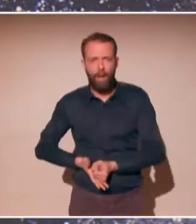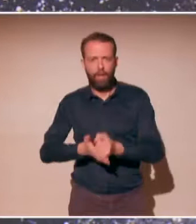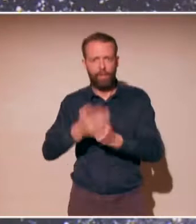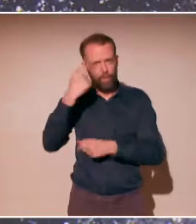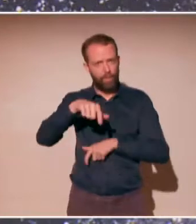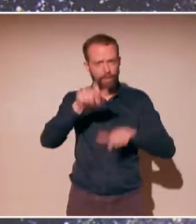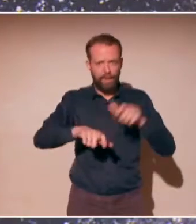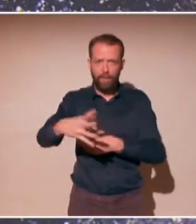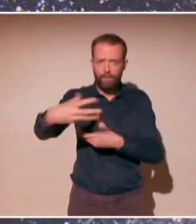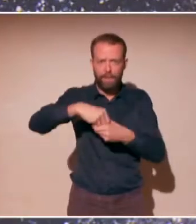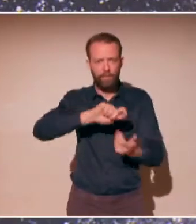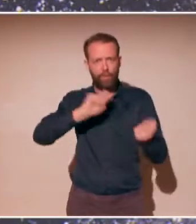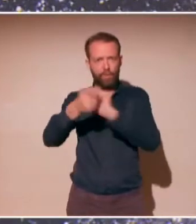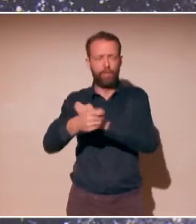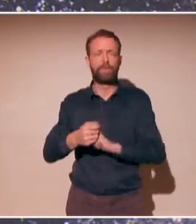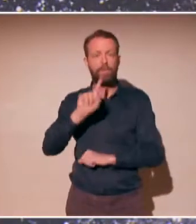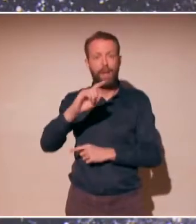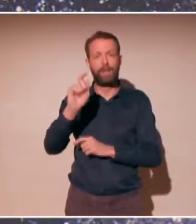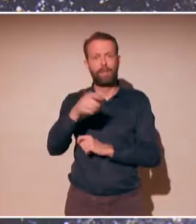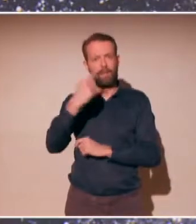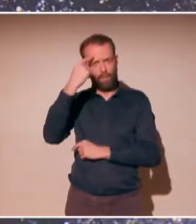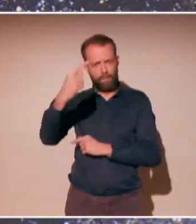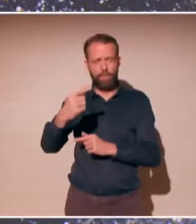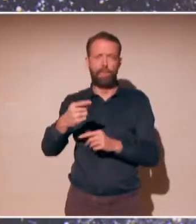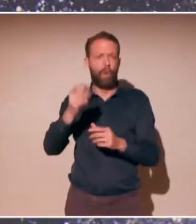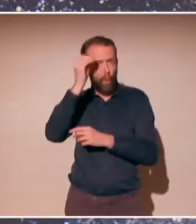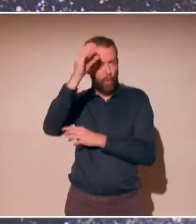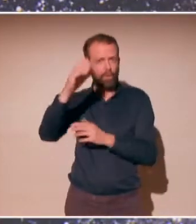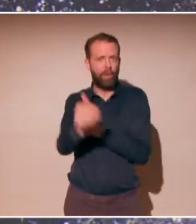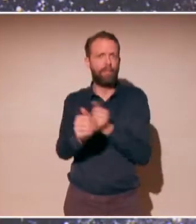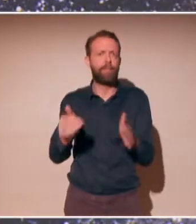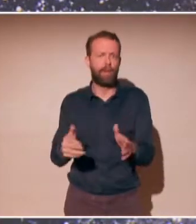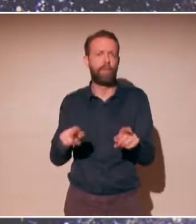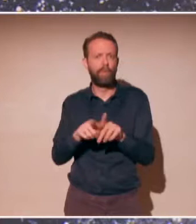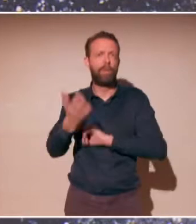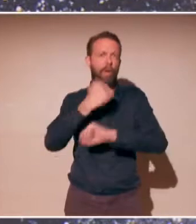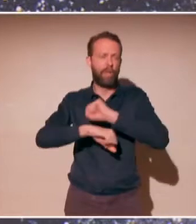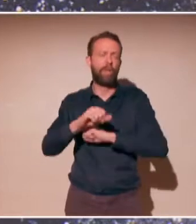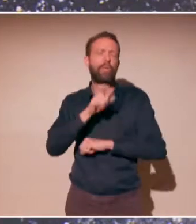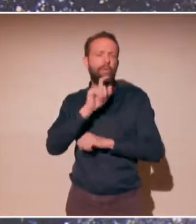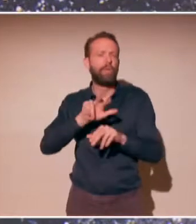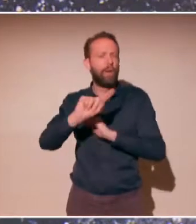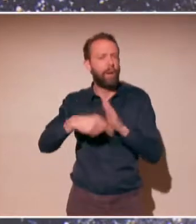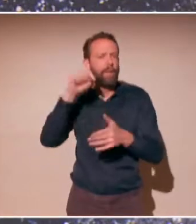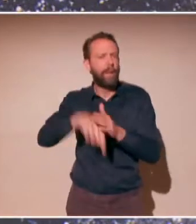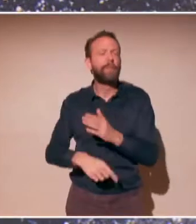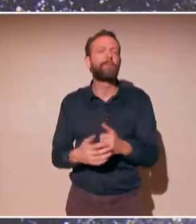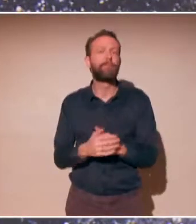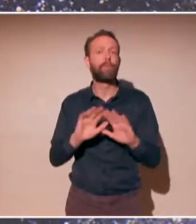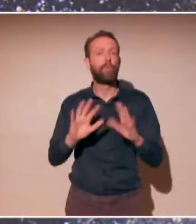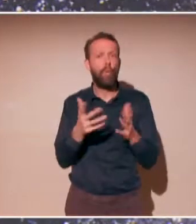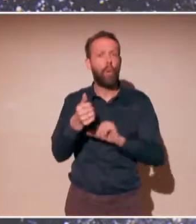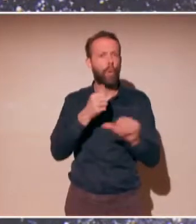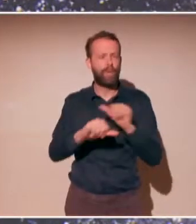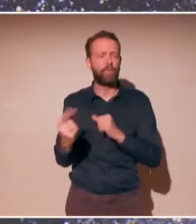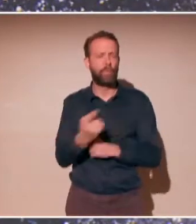would like for the state to be able to support the actors of this transformation, to think its framework, and to organize, and I'll come